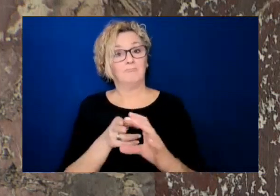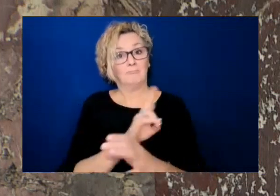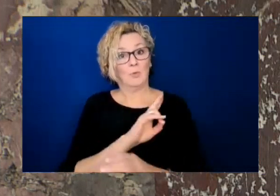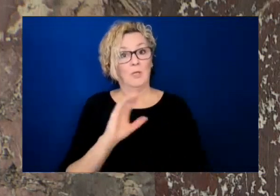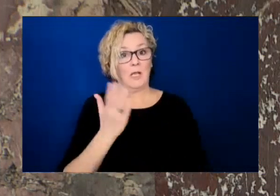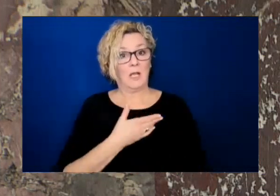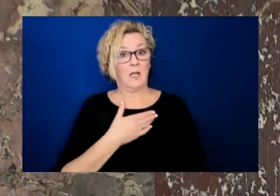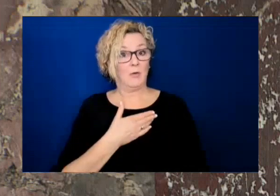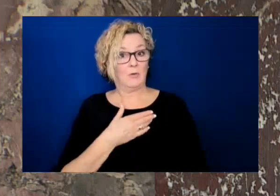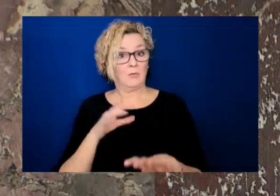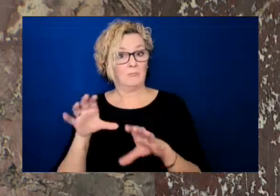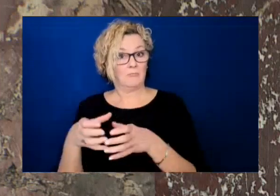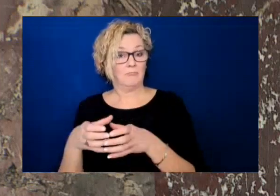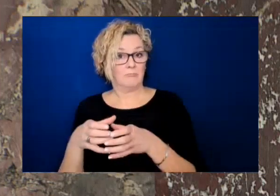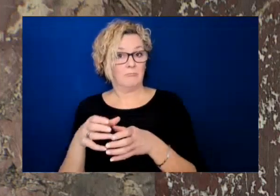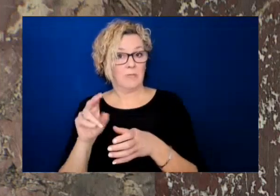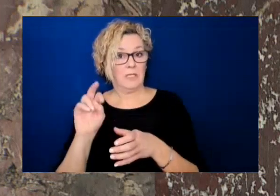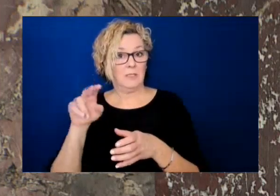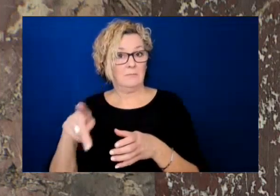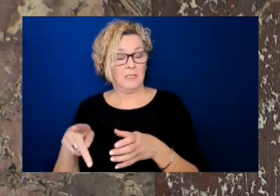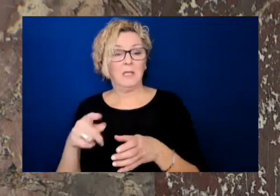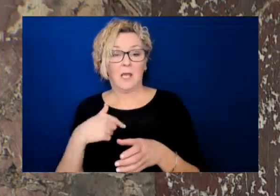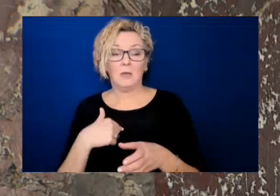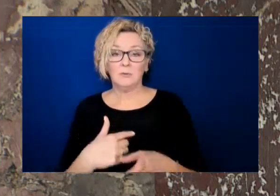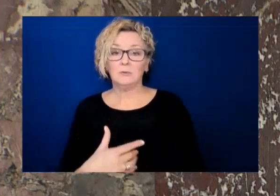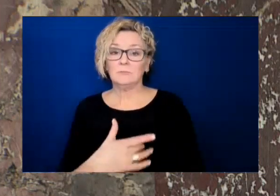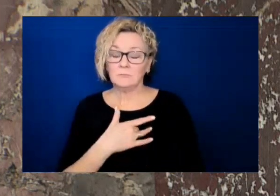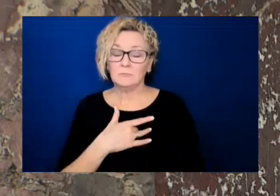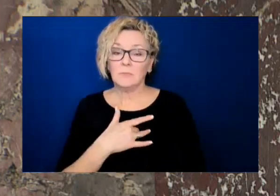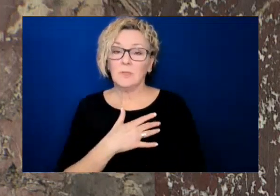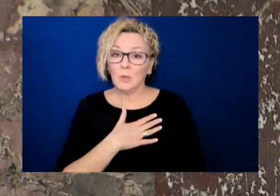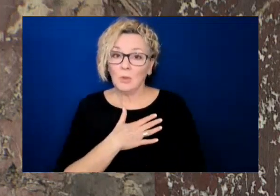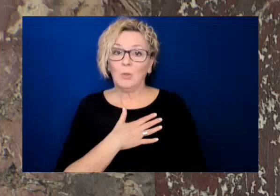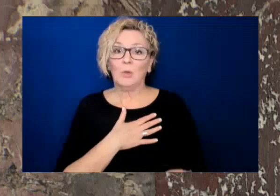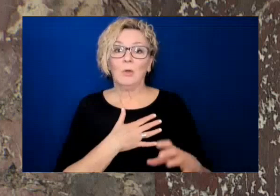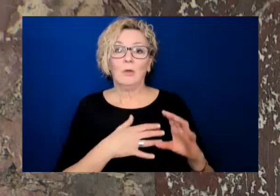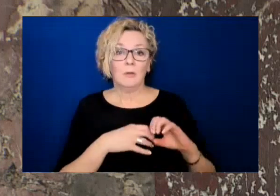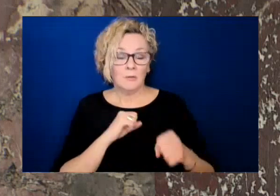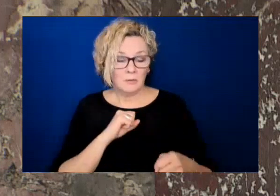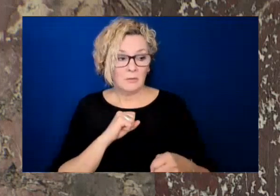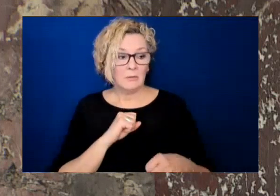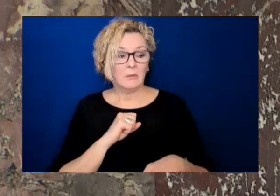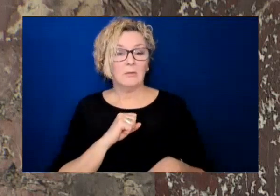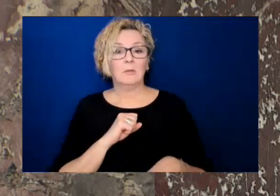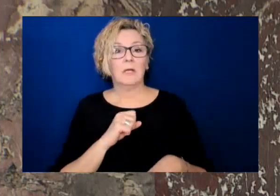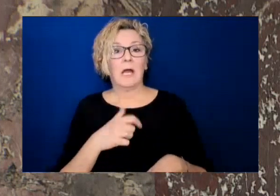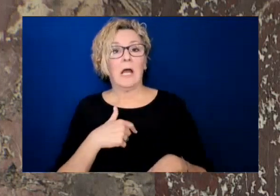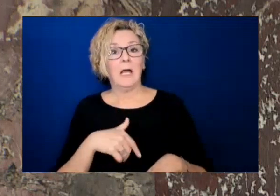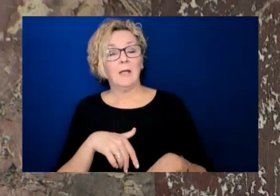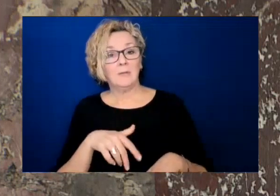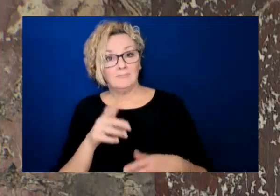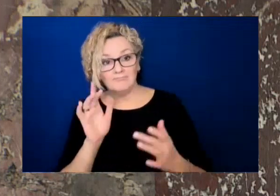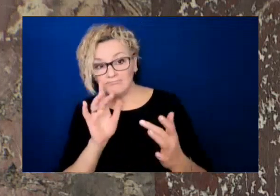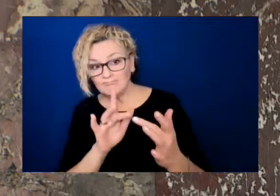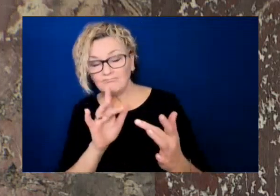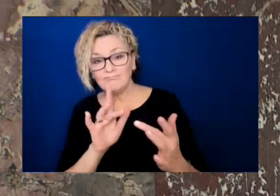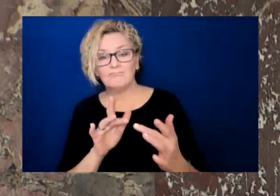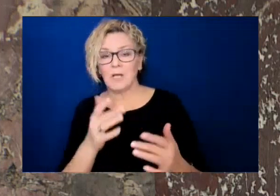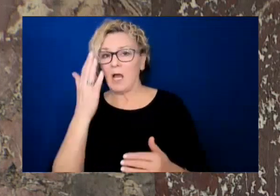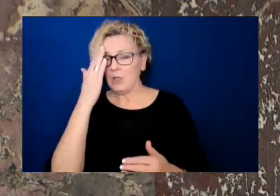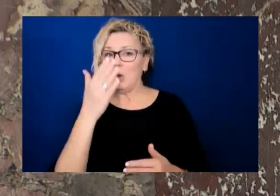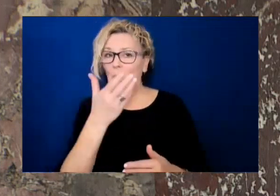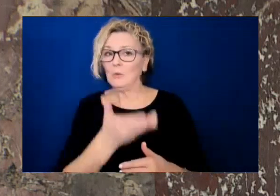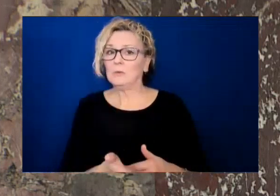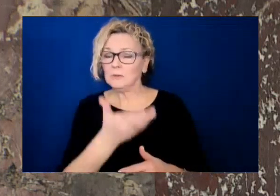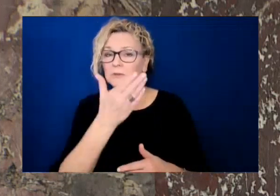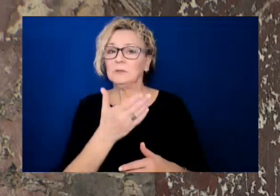before she issued this letter, specifically because I knew she was hurting. And it was incredibly hard